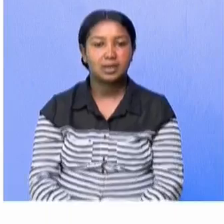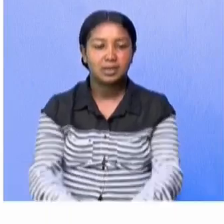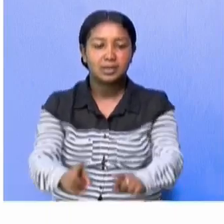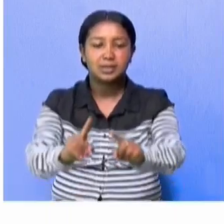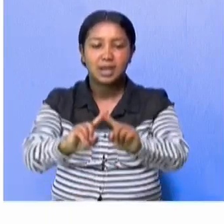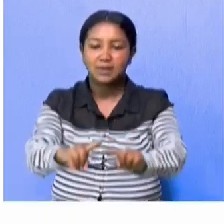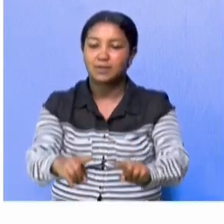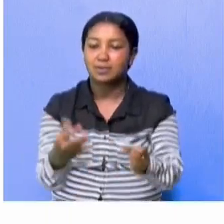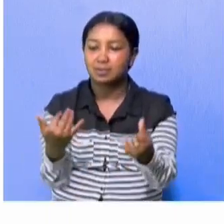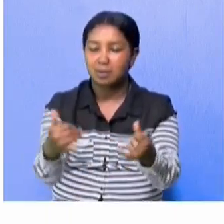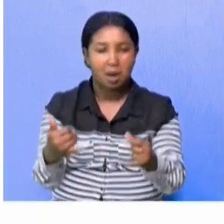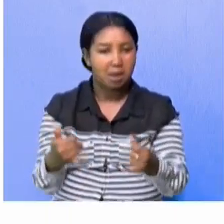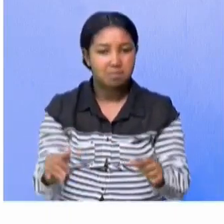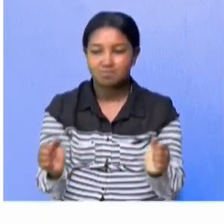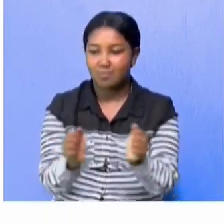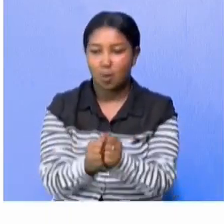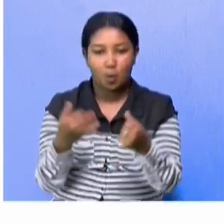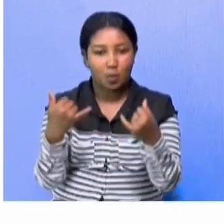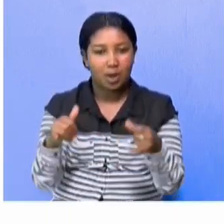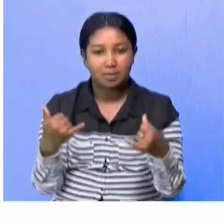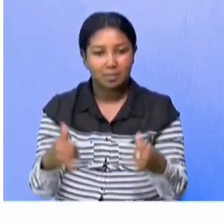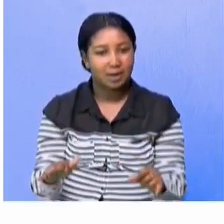different games.